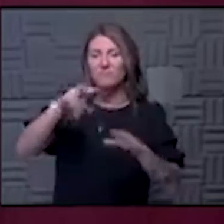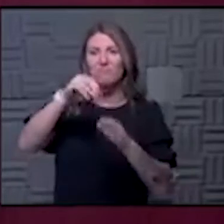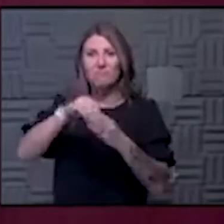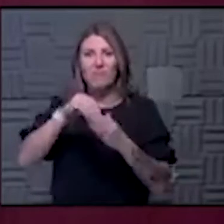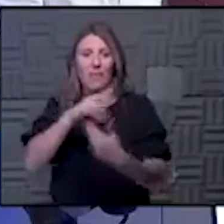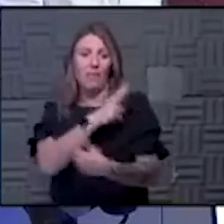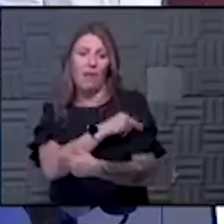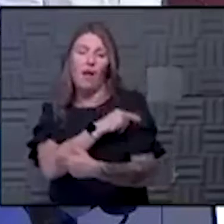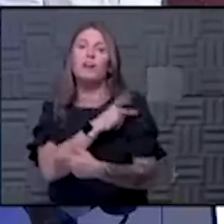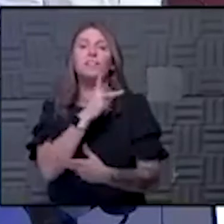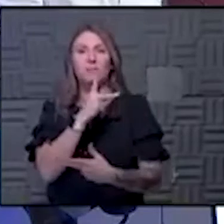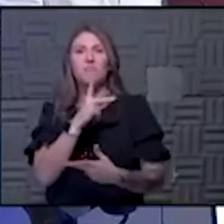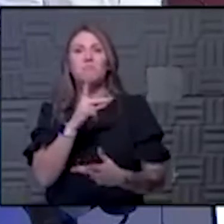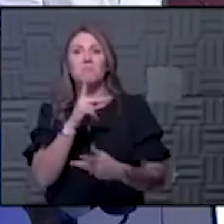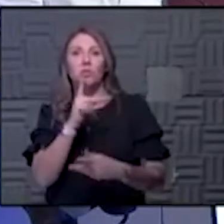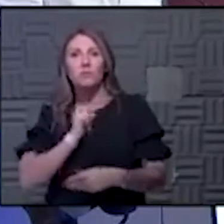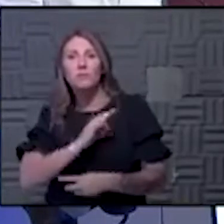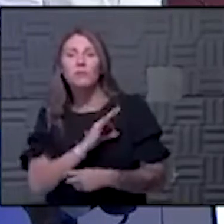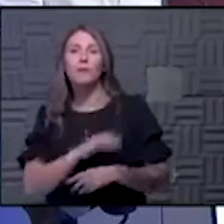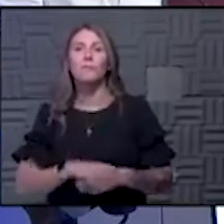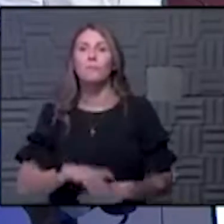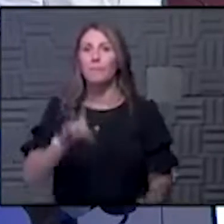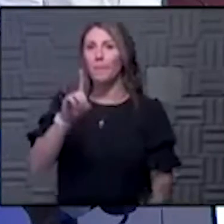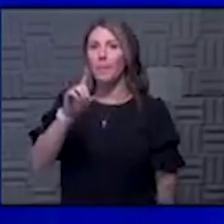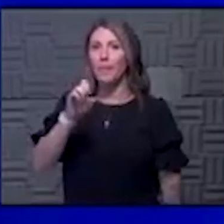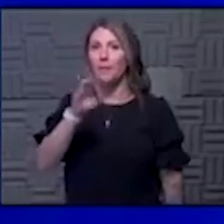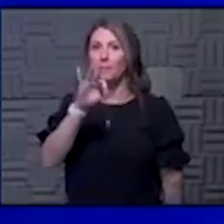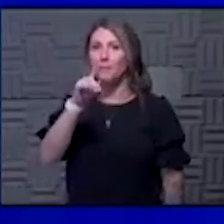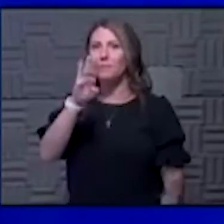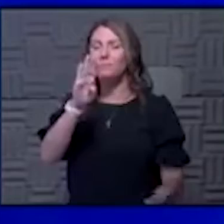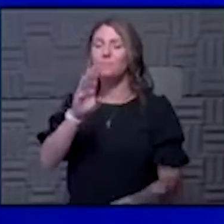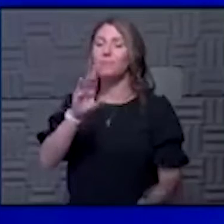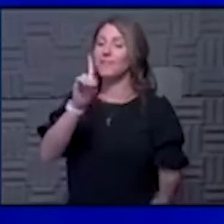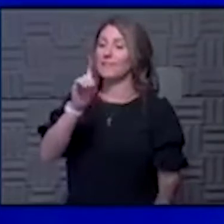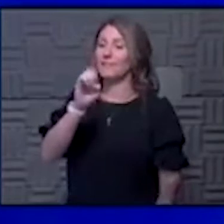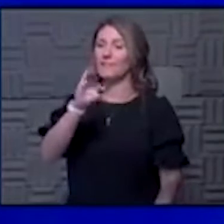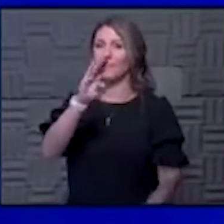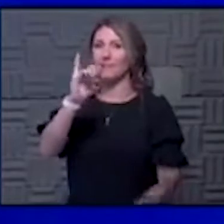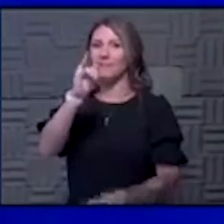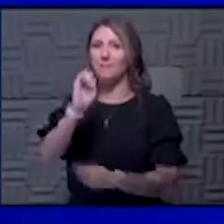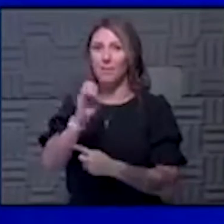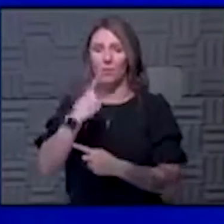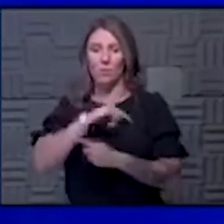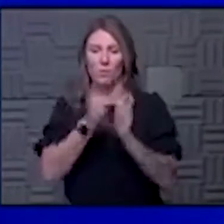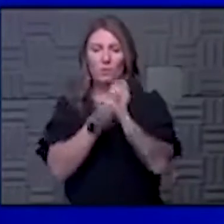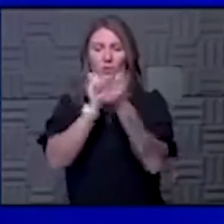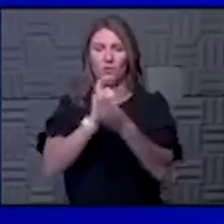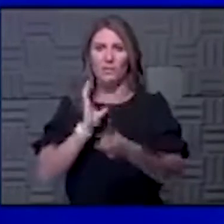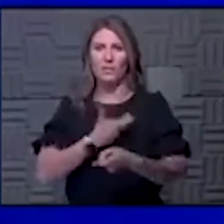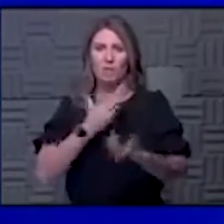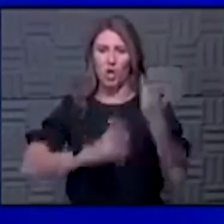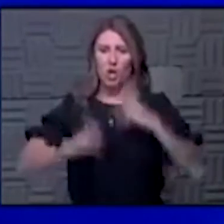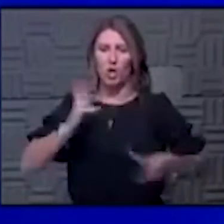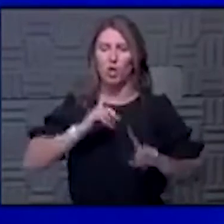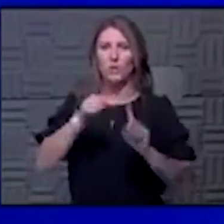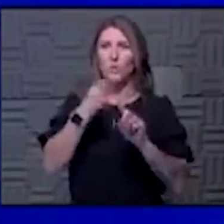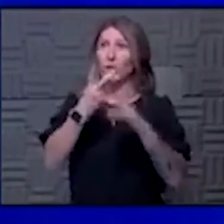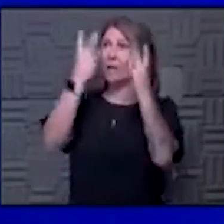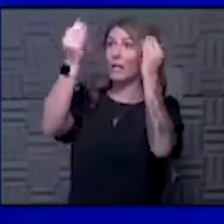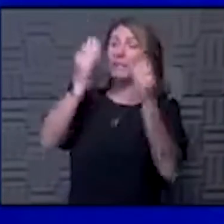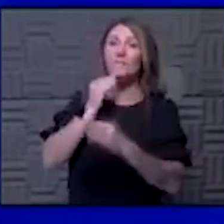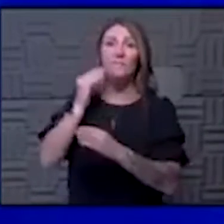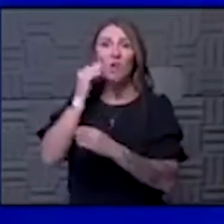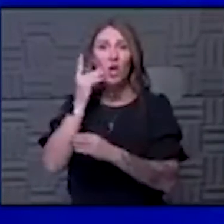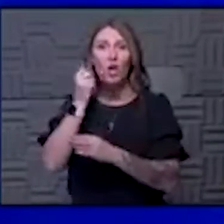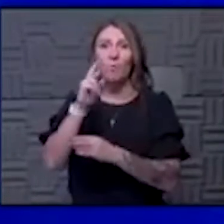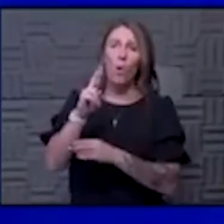community. Debbie says, we change our clothes whenever we've been away from home. Is this still necessary, or does it just